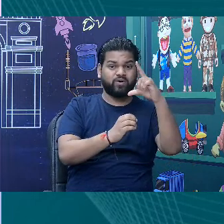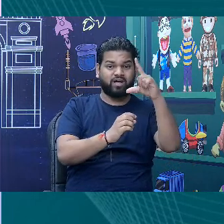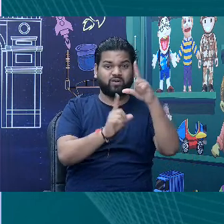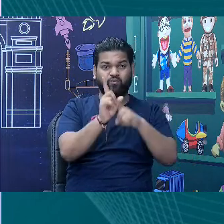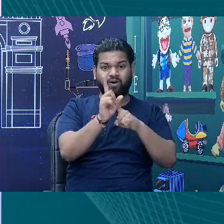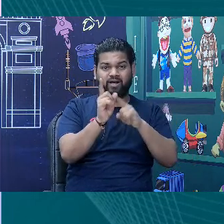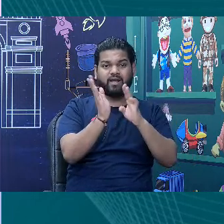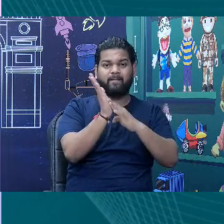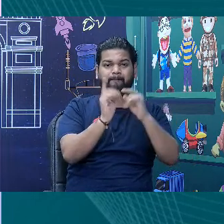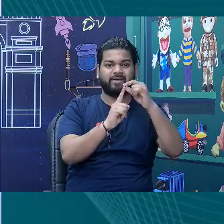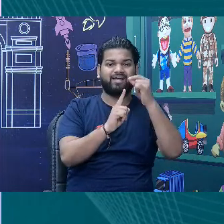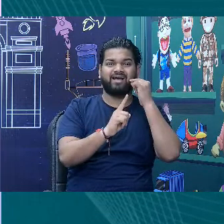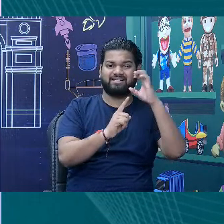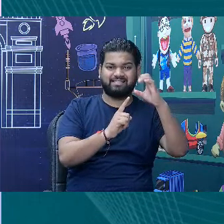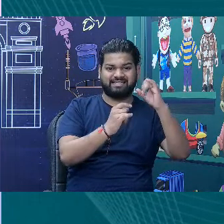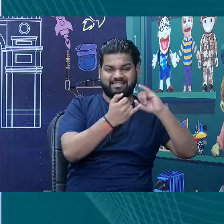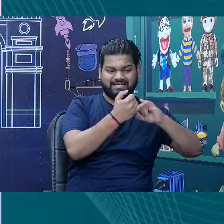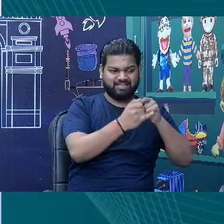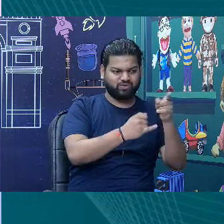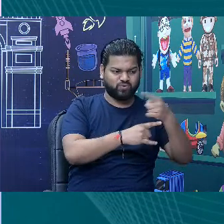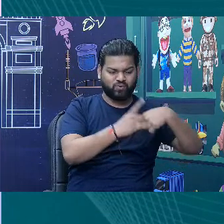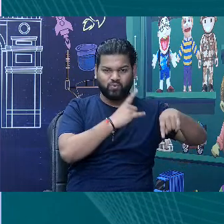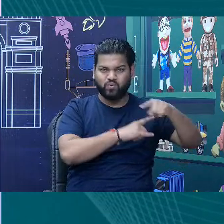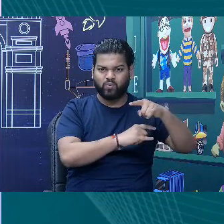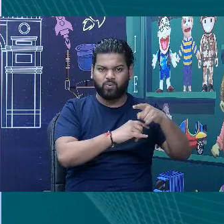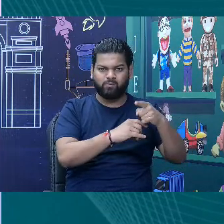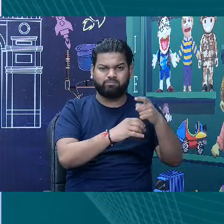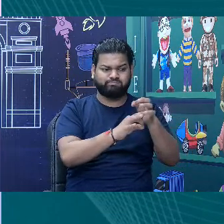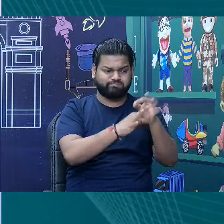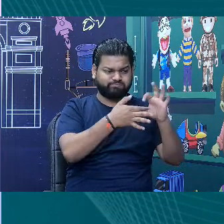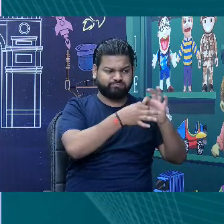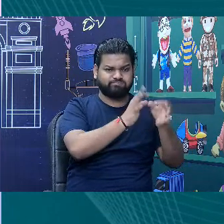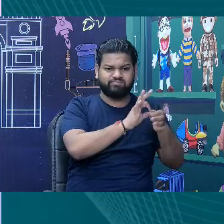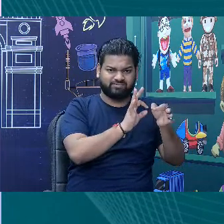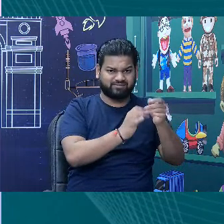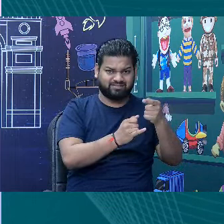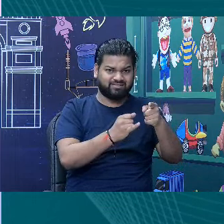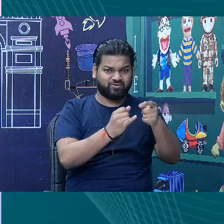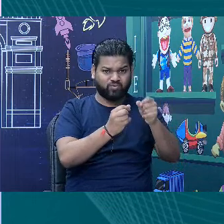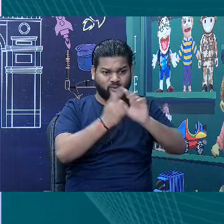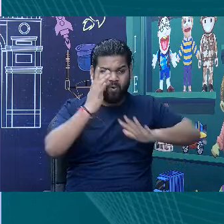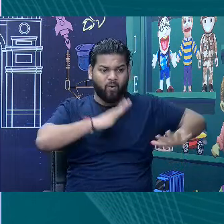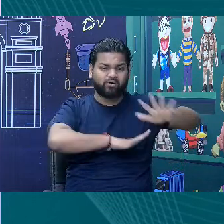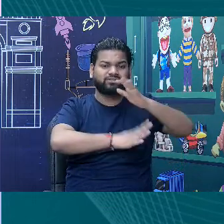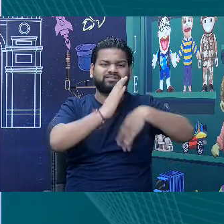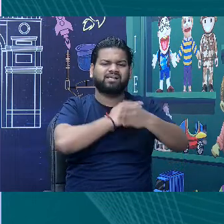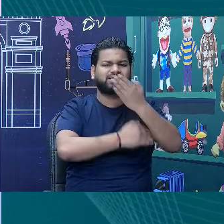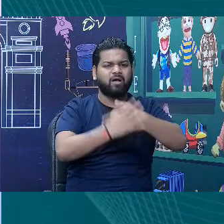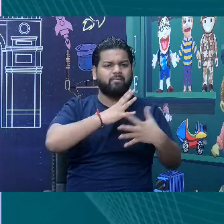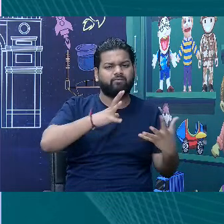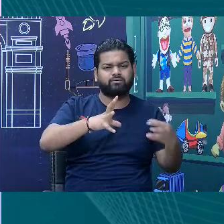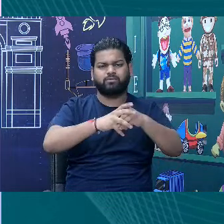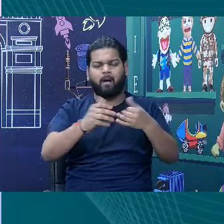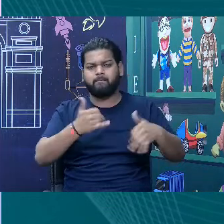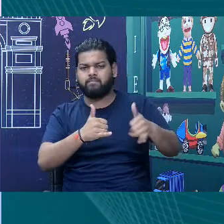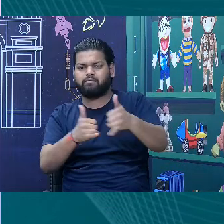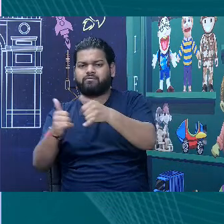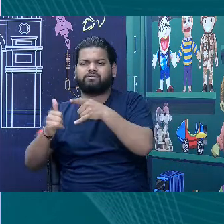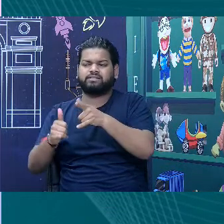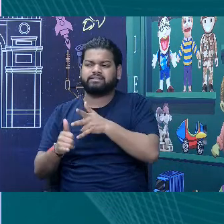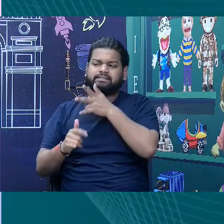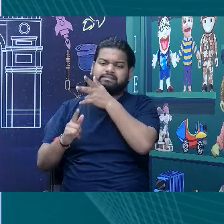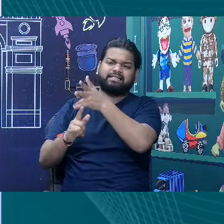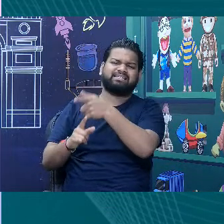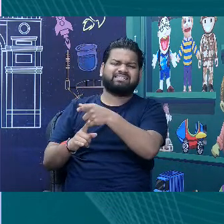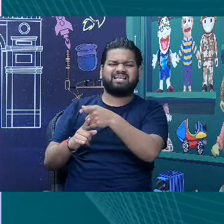football like able-bodied people in a wheelchair, he says that's a waste of time. Differently able people should do exactly what they